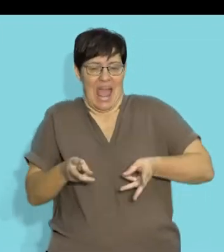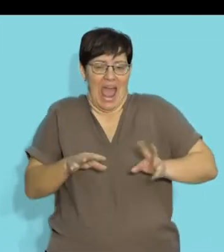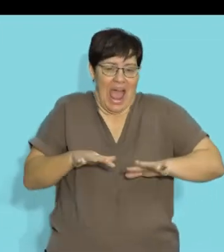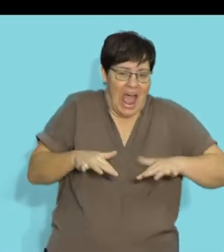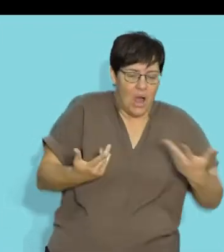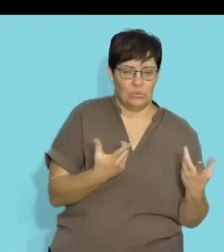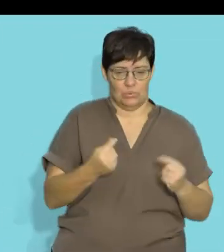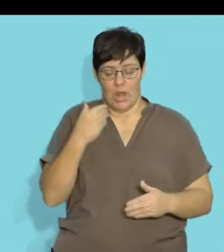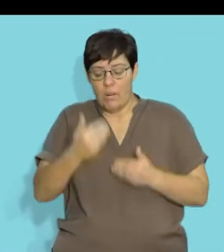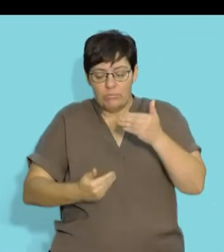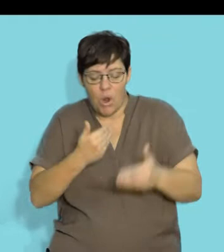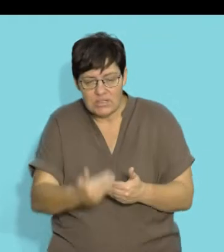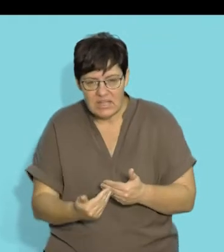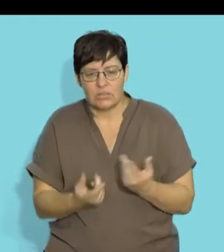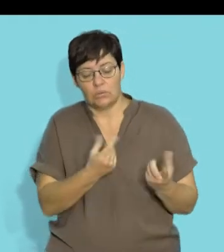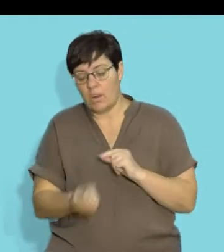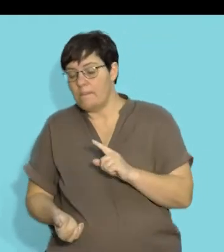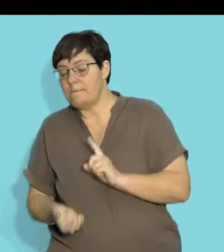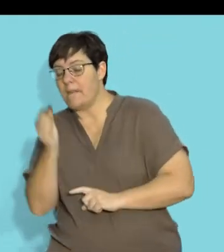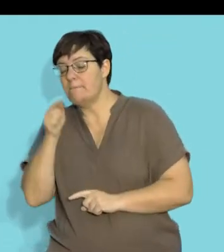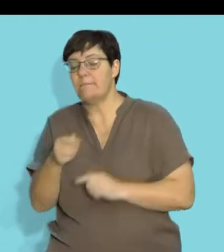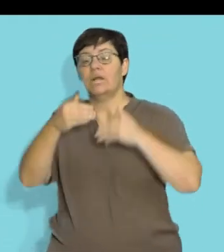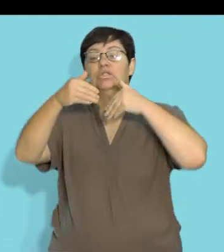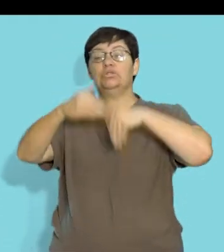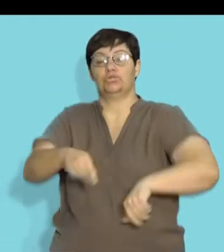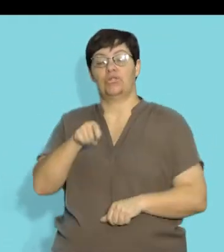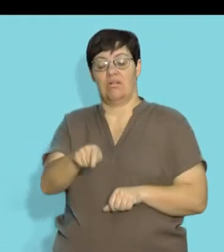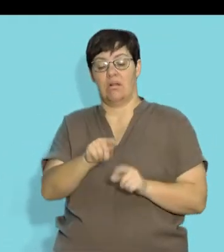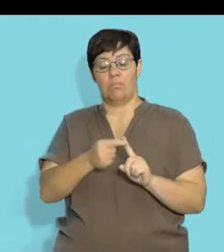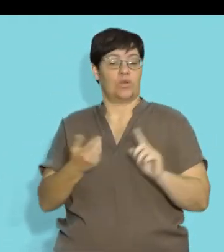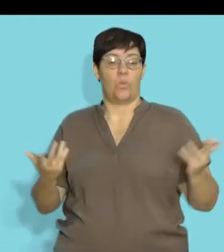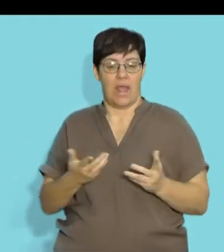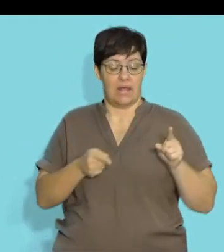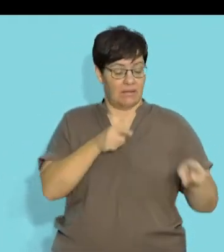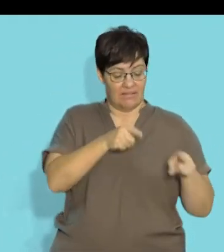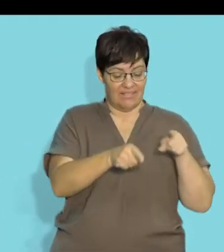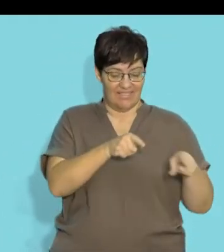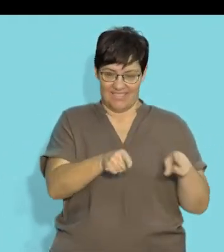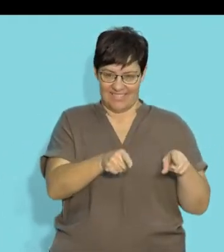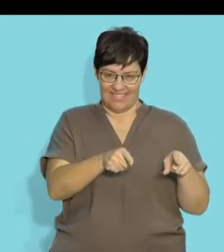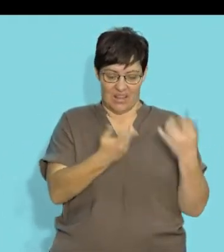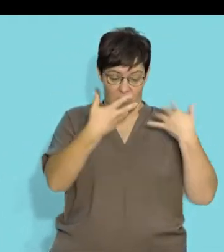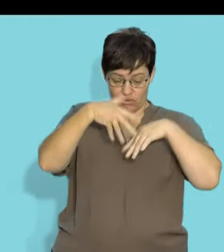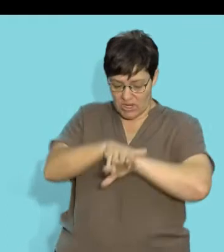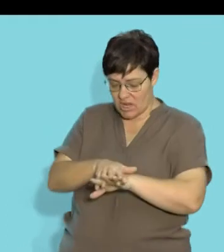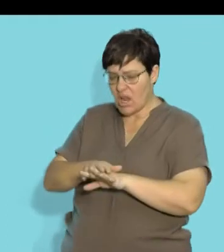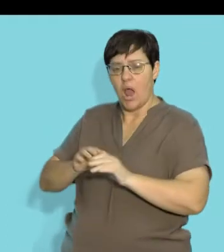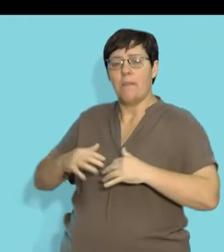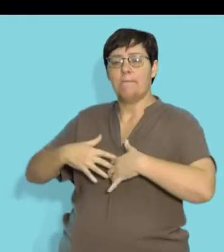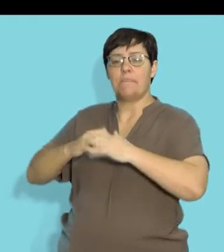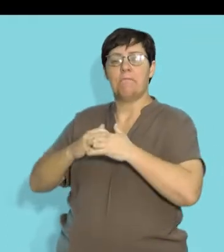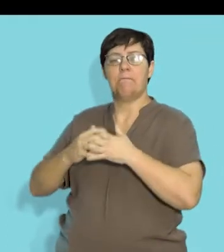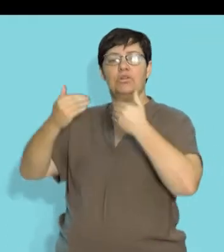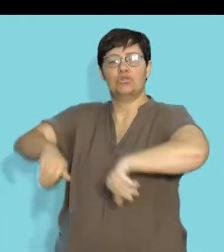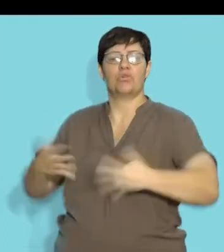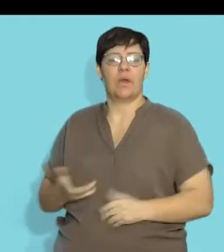technique, right. So it's a procedure that is used to determine the neutralization point of an acid-base reaction. So for